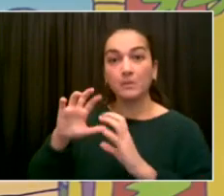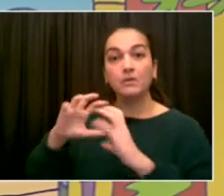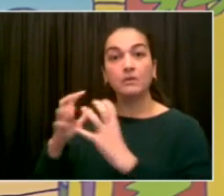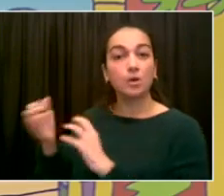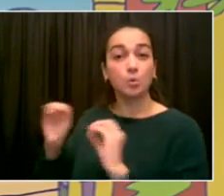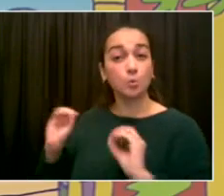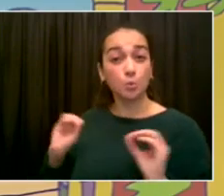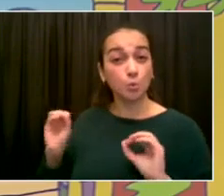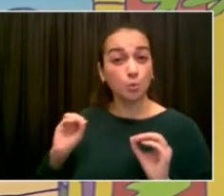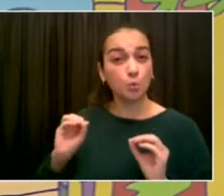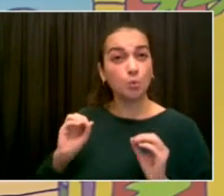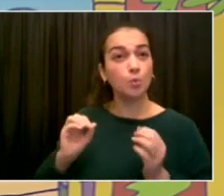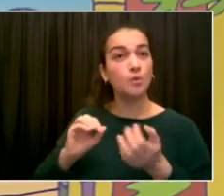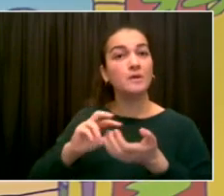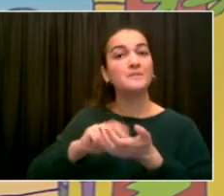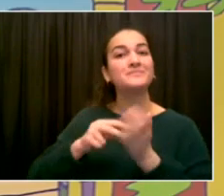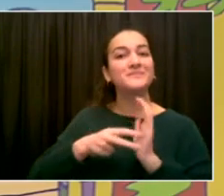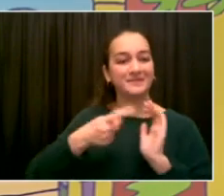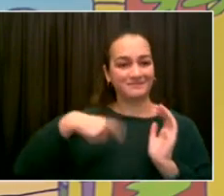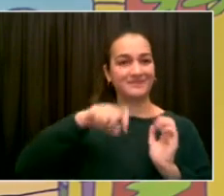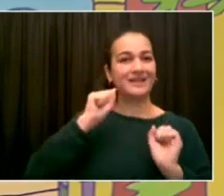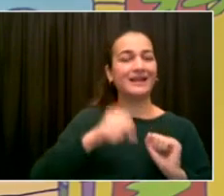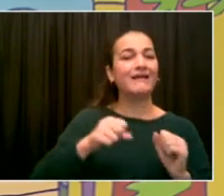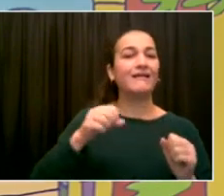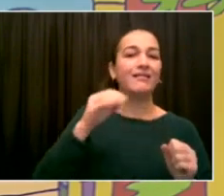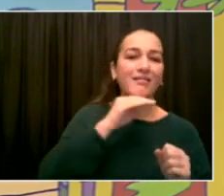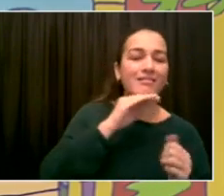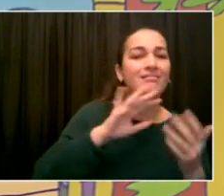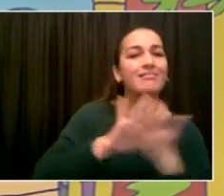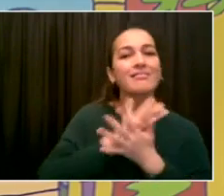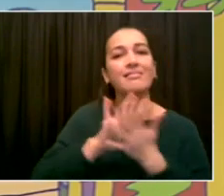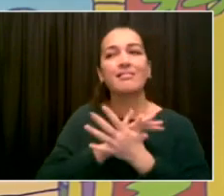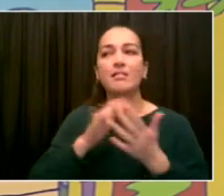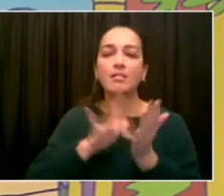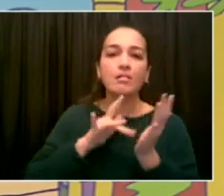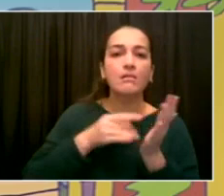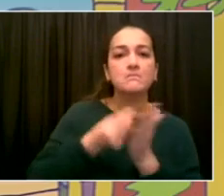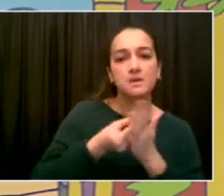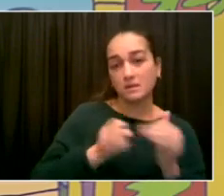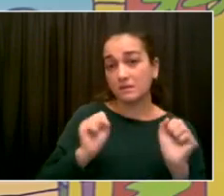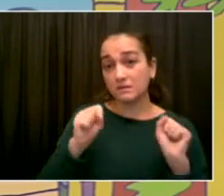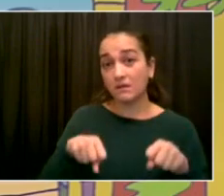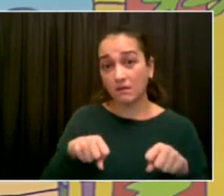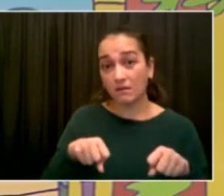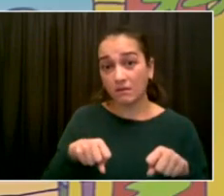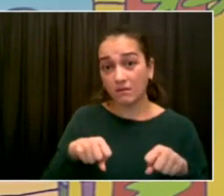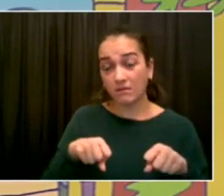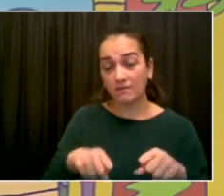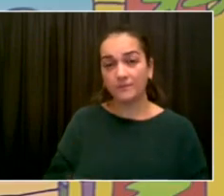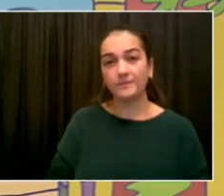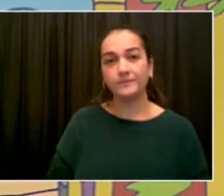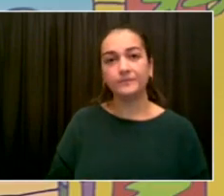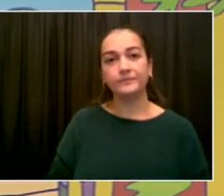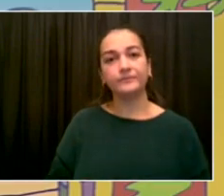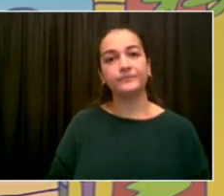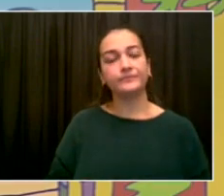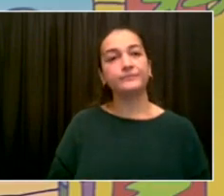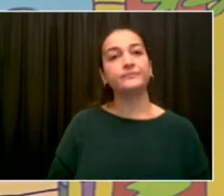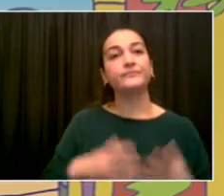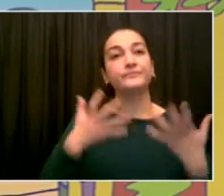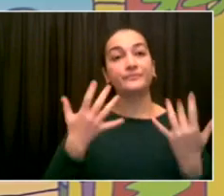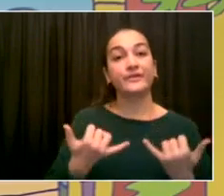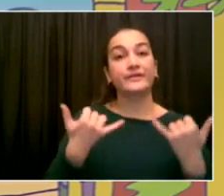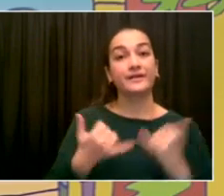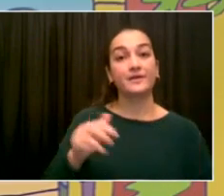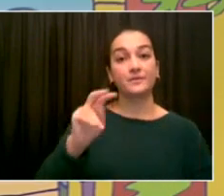improve so that now someone could run for mayor and get most of their money from matching funds off of small donations from everyday